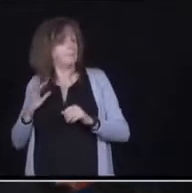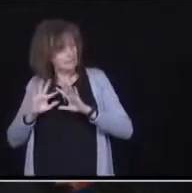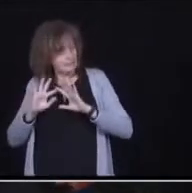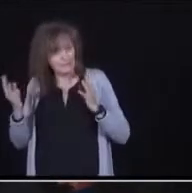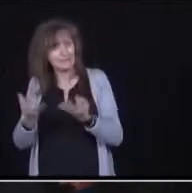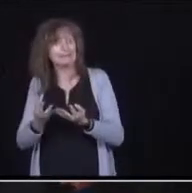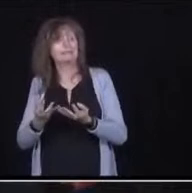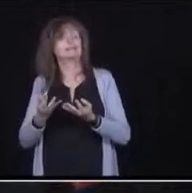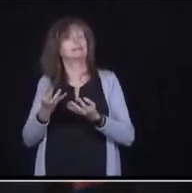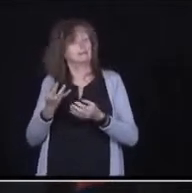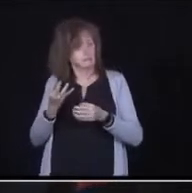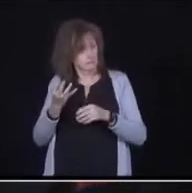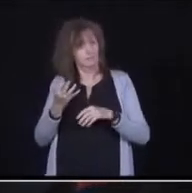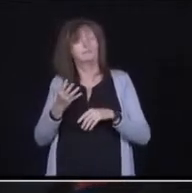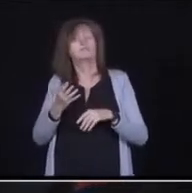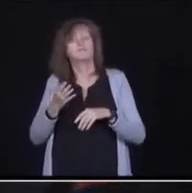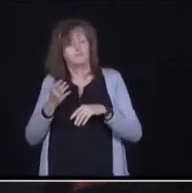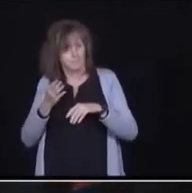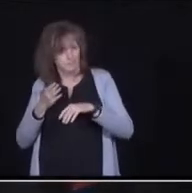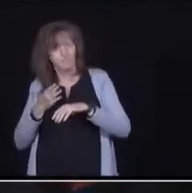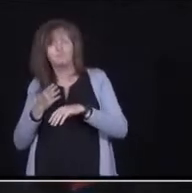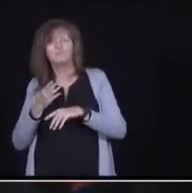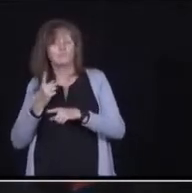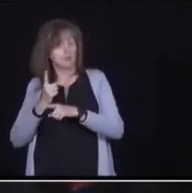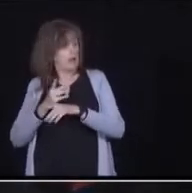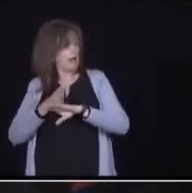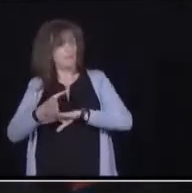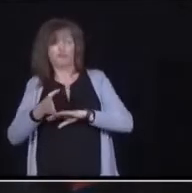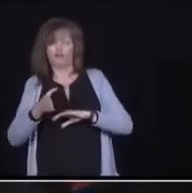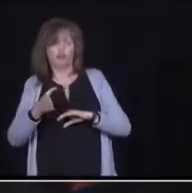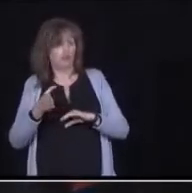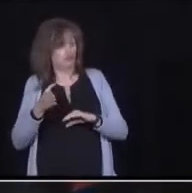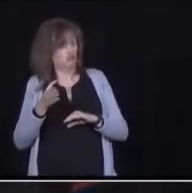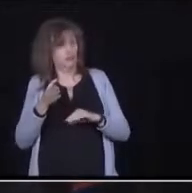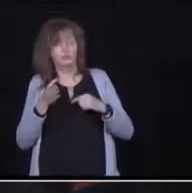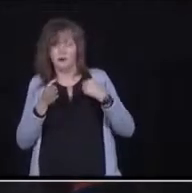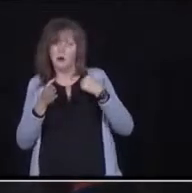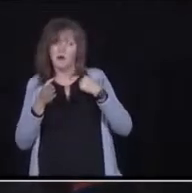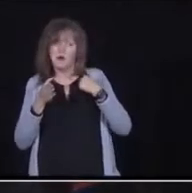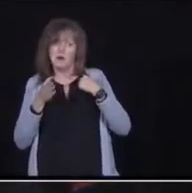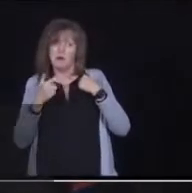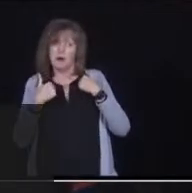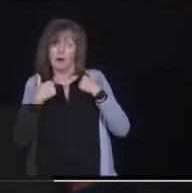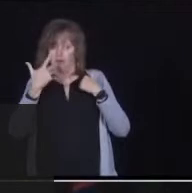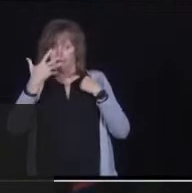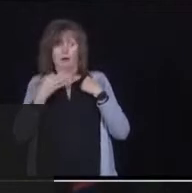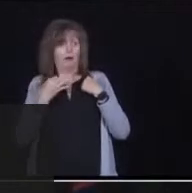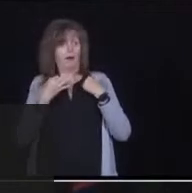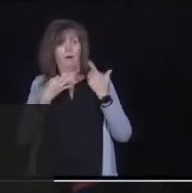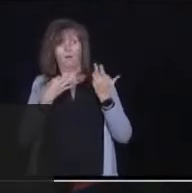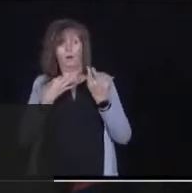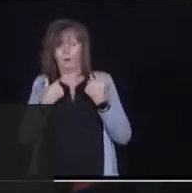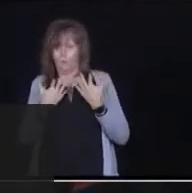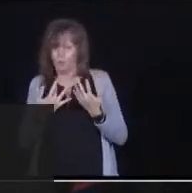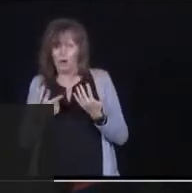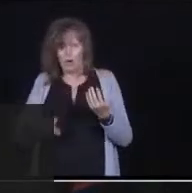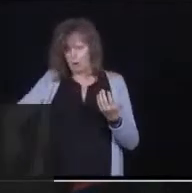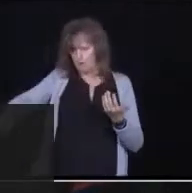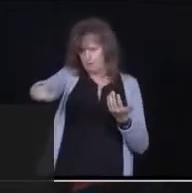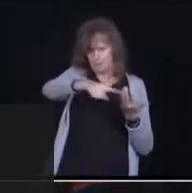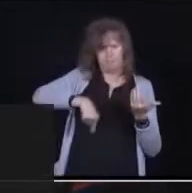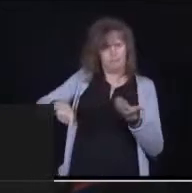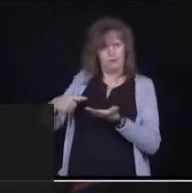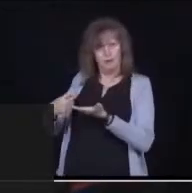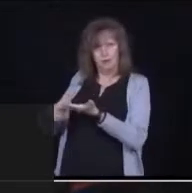discussion. I also, and I never make a move on anything unless I get being consulted with the